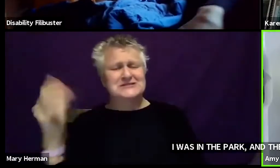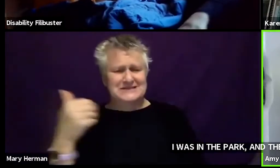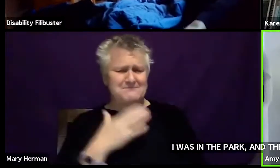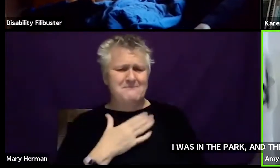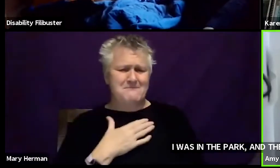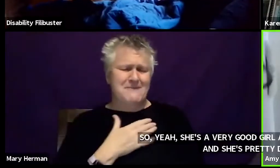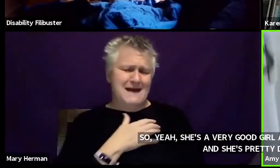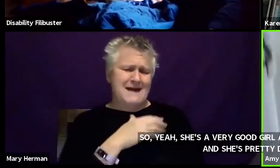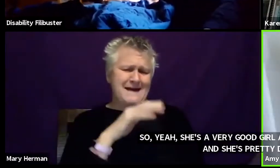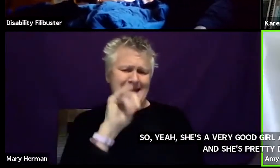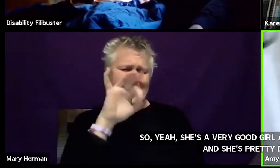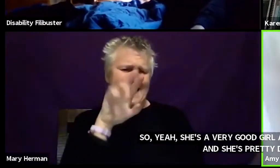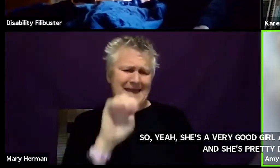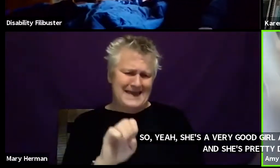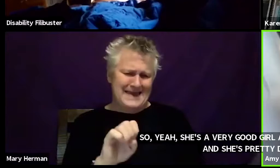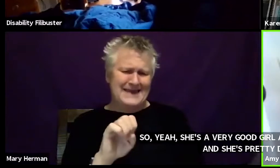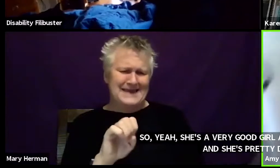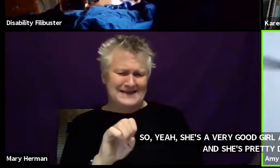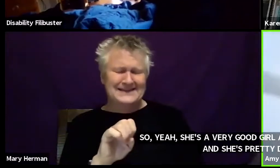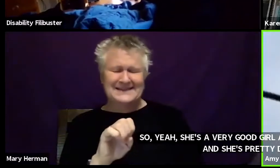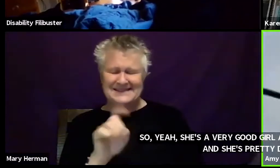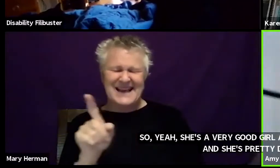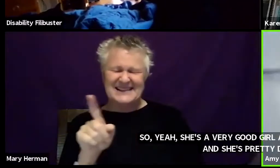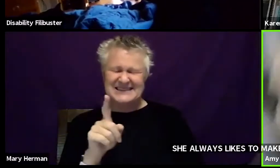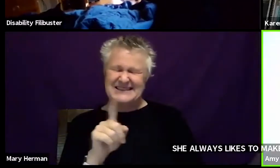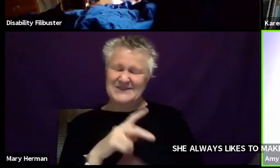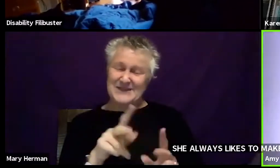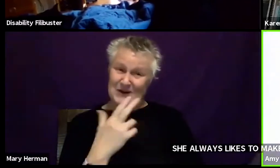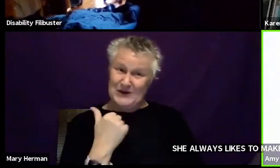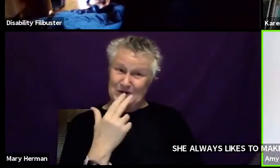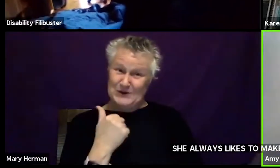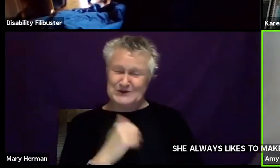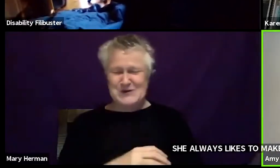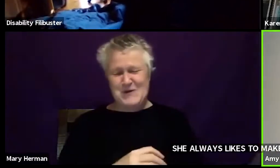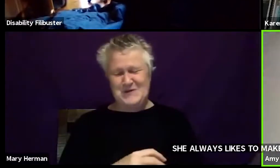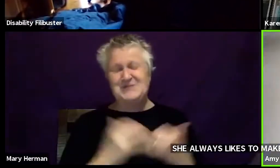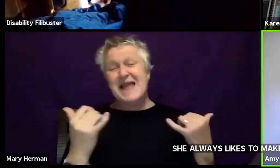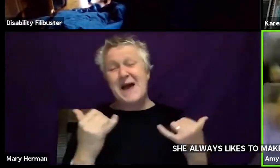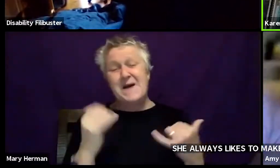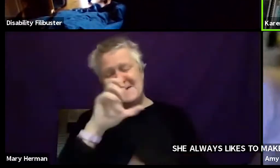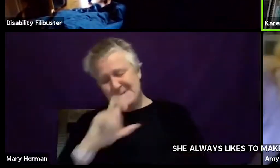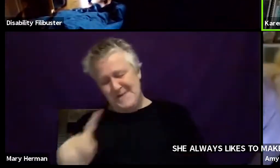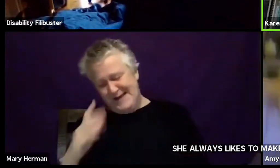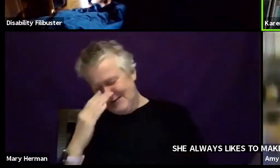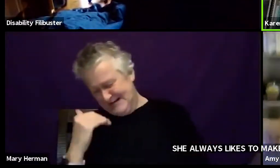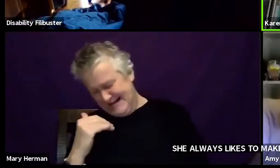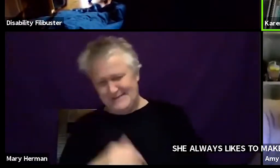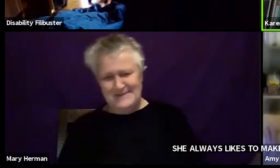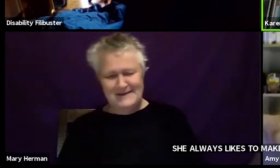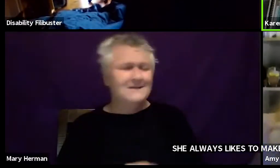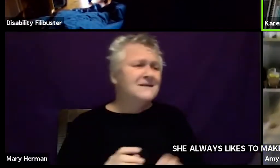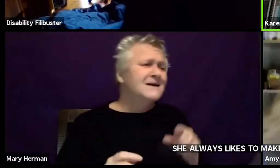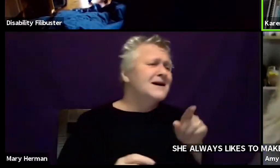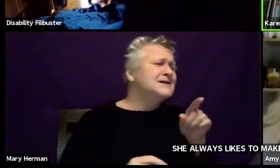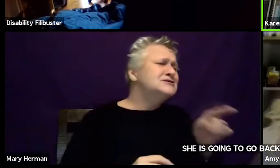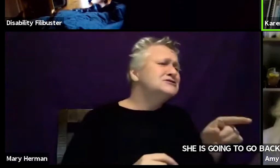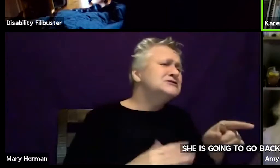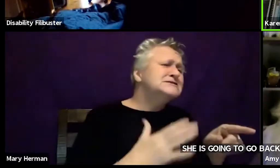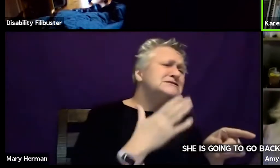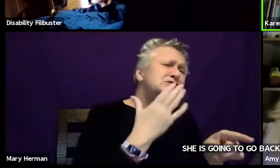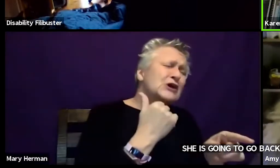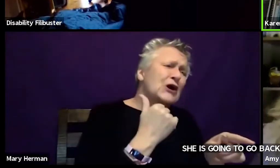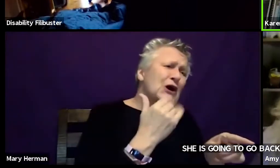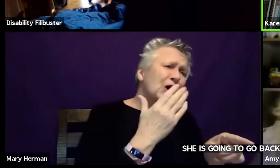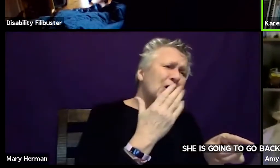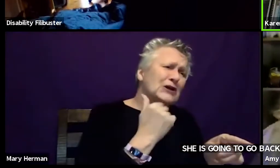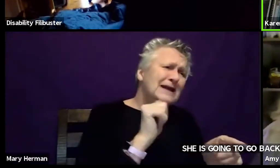likes to make an appearance. So she's going to go back to sleep now. She's a darling. She's a darling,